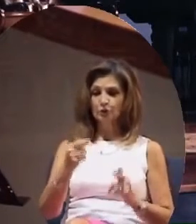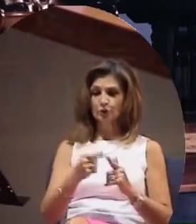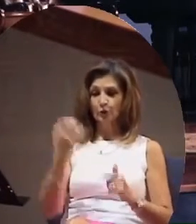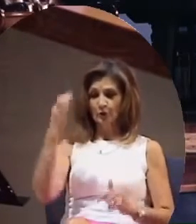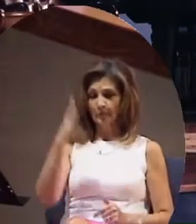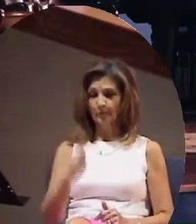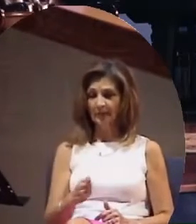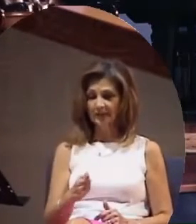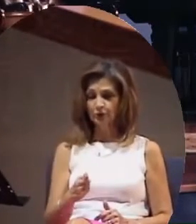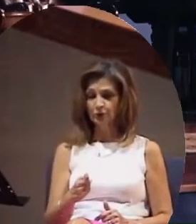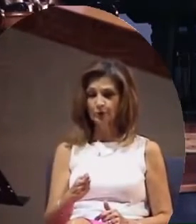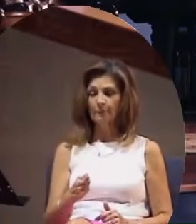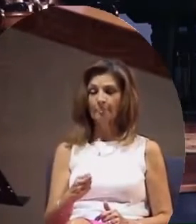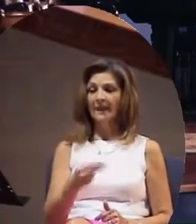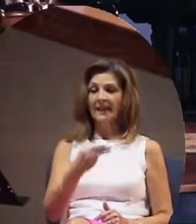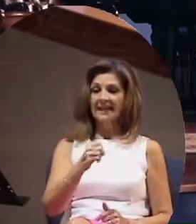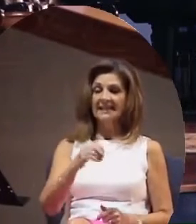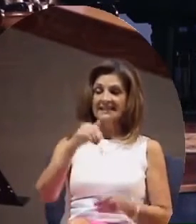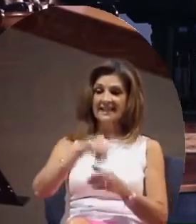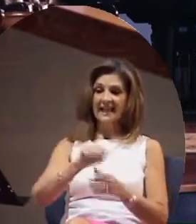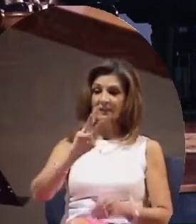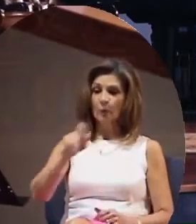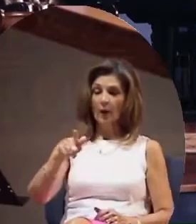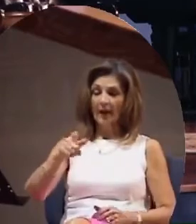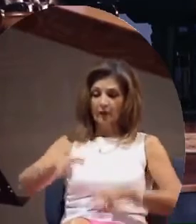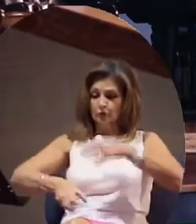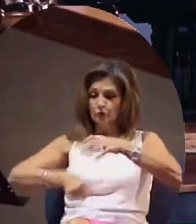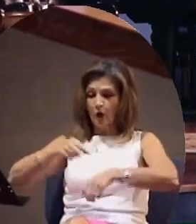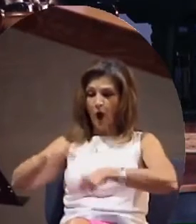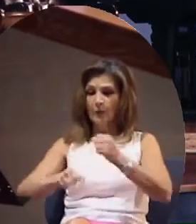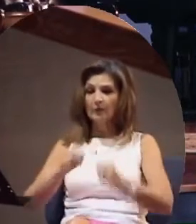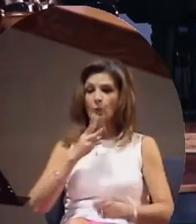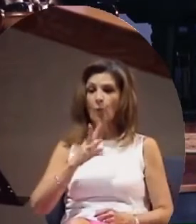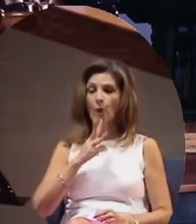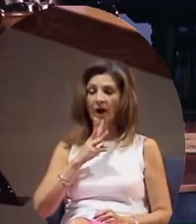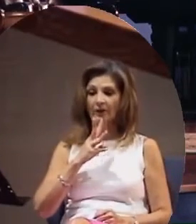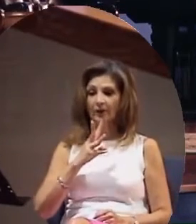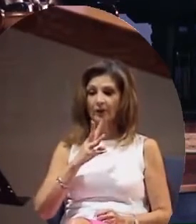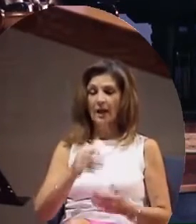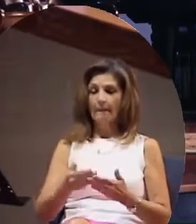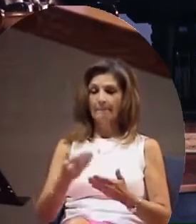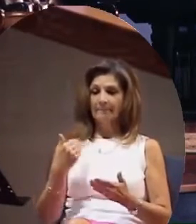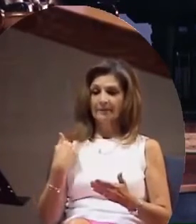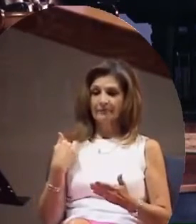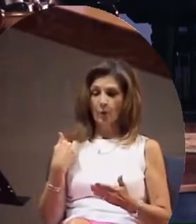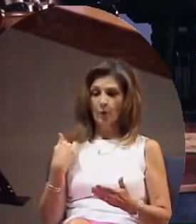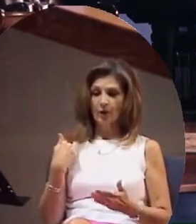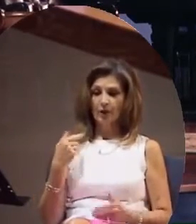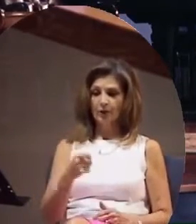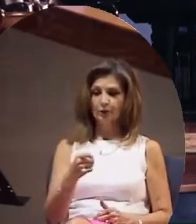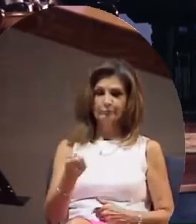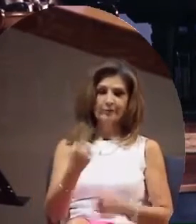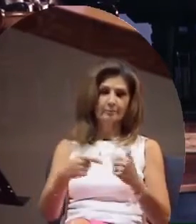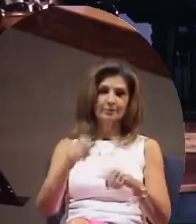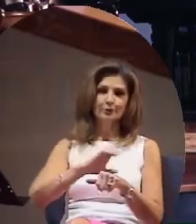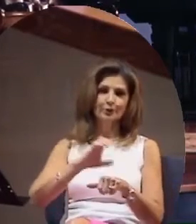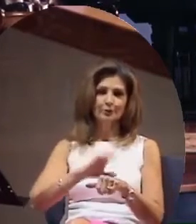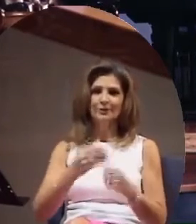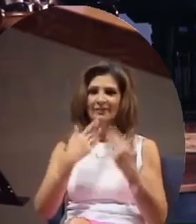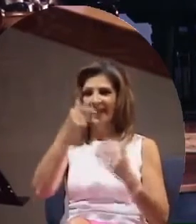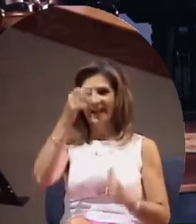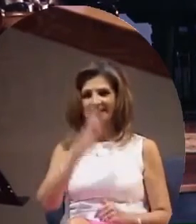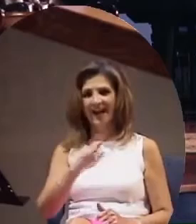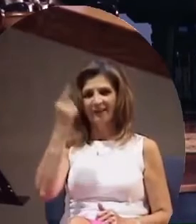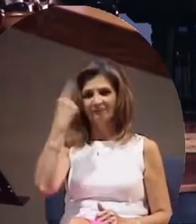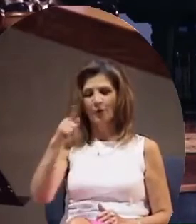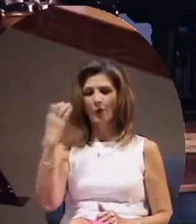in the well drawing water before you ever get up. Gets between you and shipwreck. Thank God